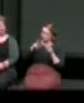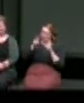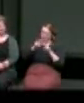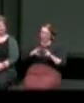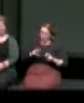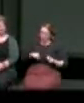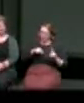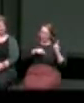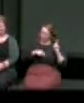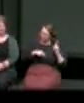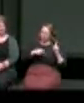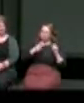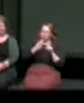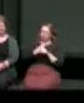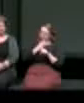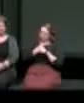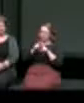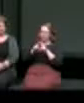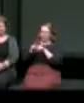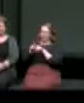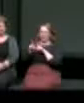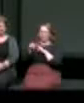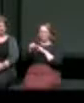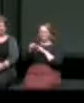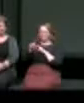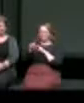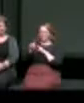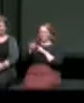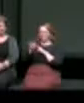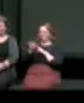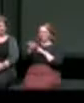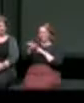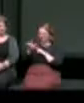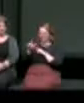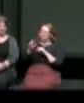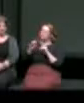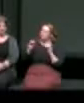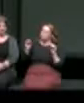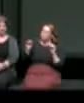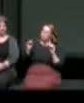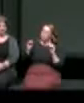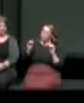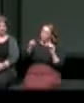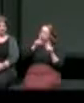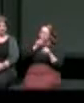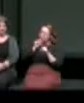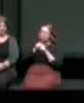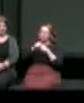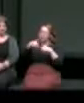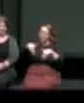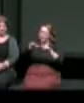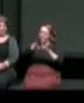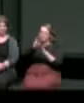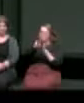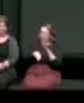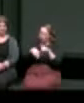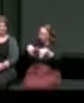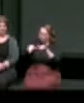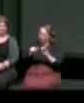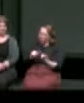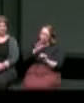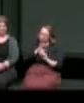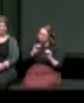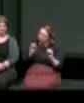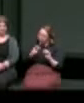area that this had been used as a landfill, and that there weren't any burials or cemeteries in that area that we were aware